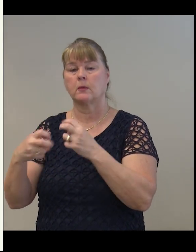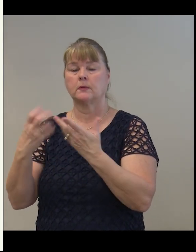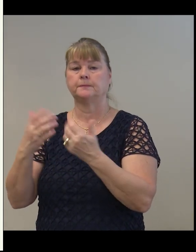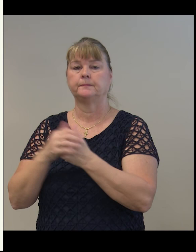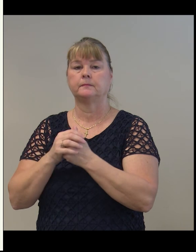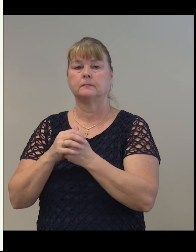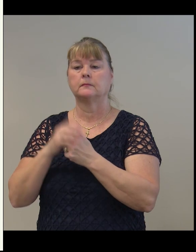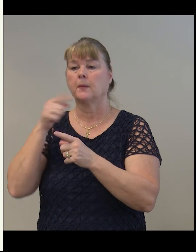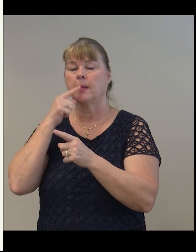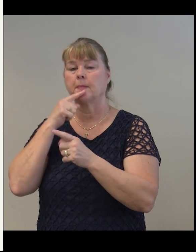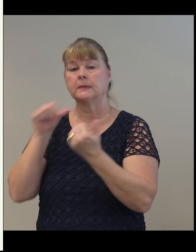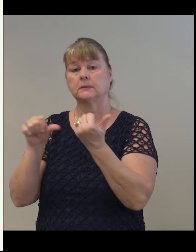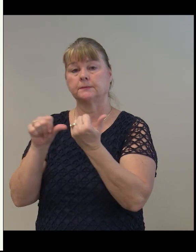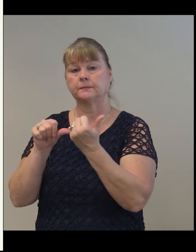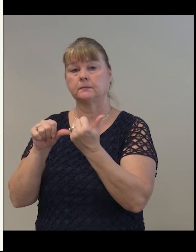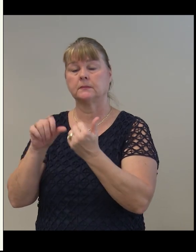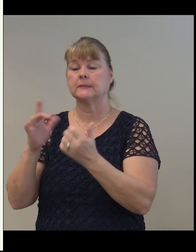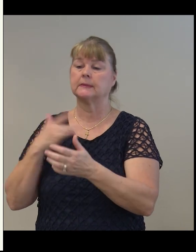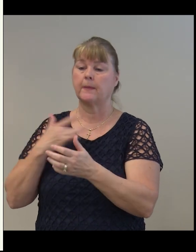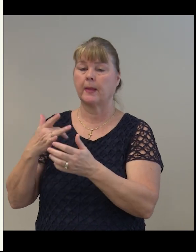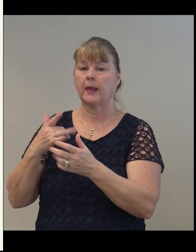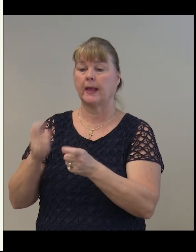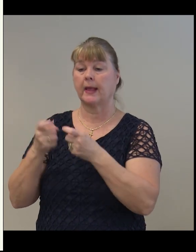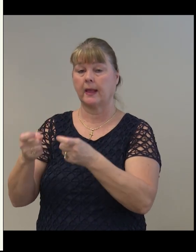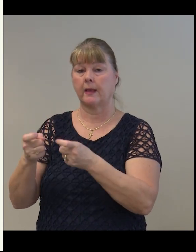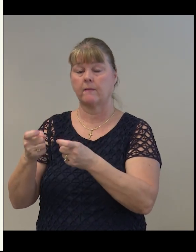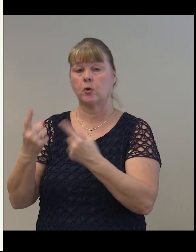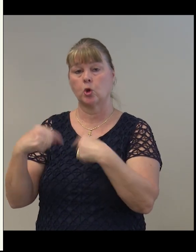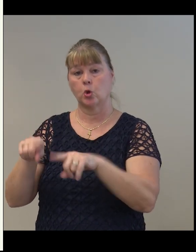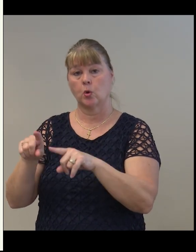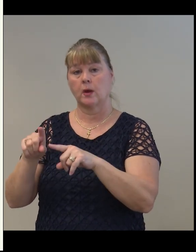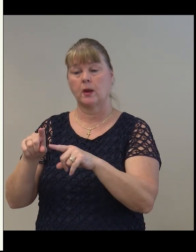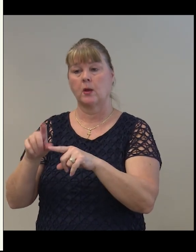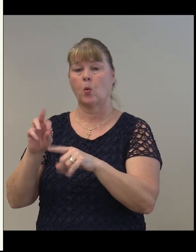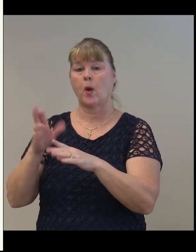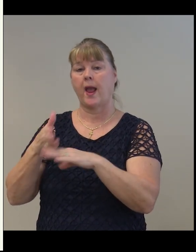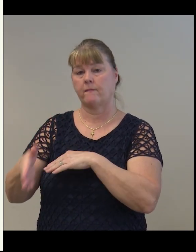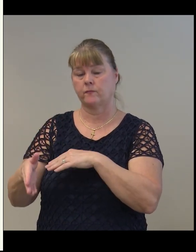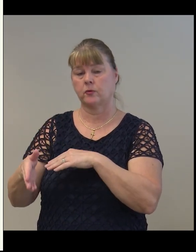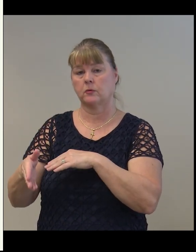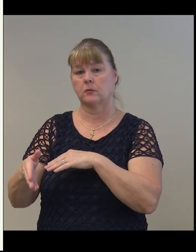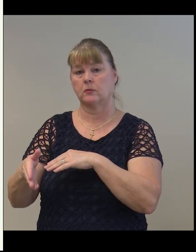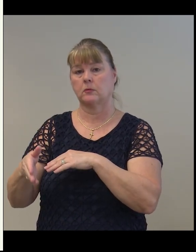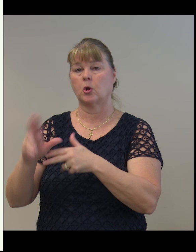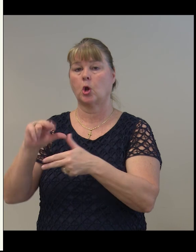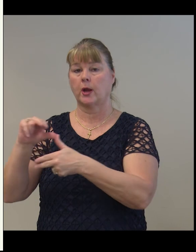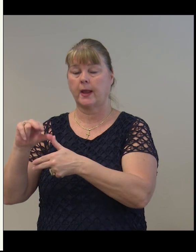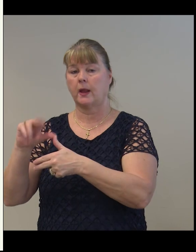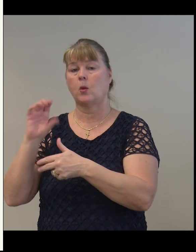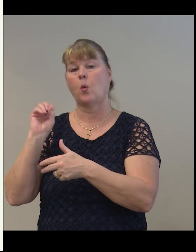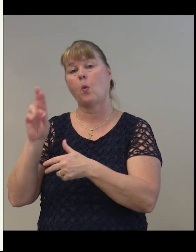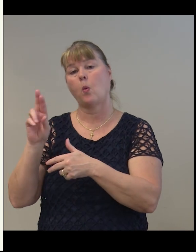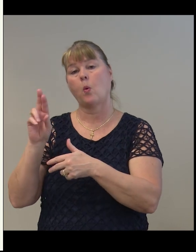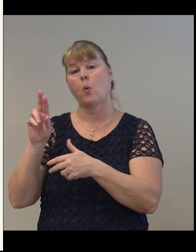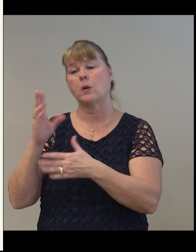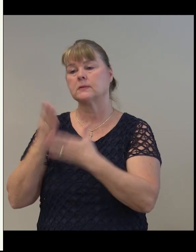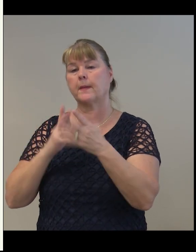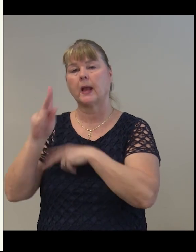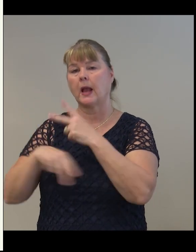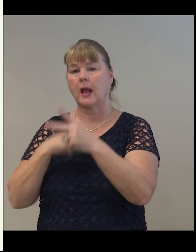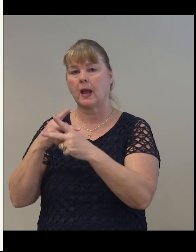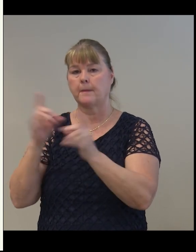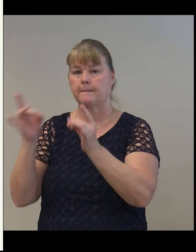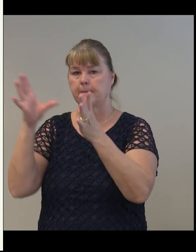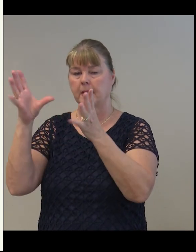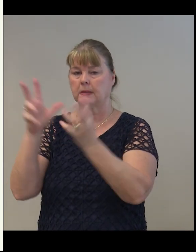transportation problems. Public assistance is typically granted during or after a hurricane or some